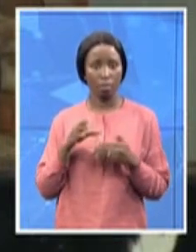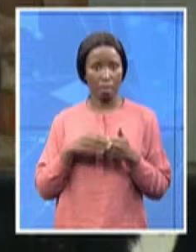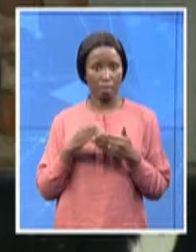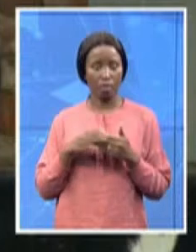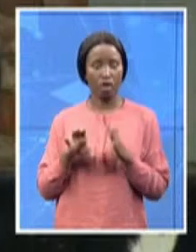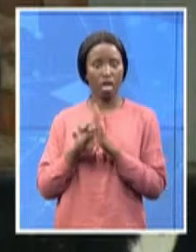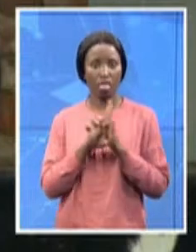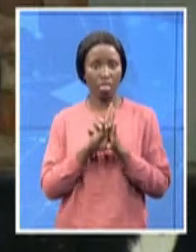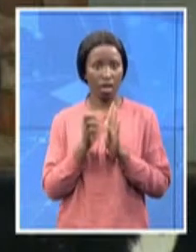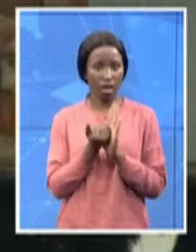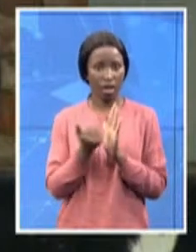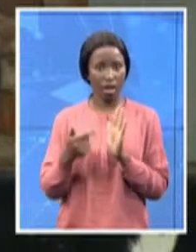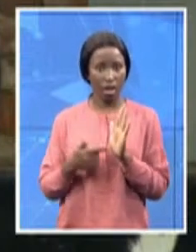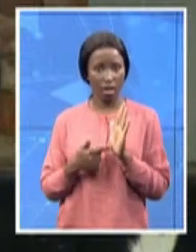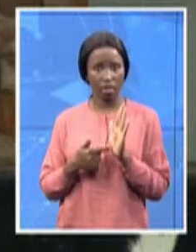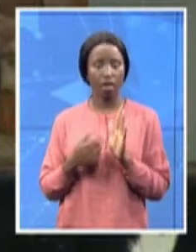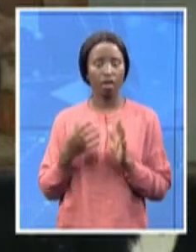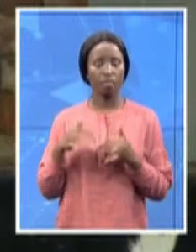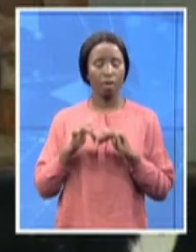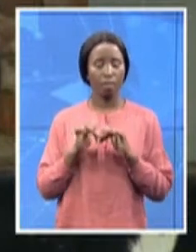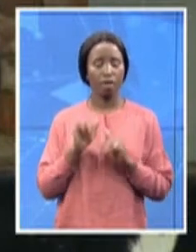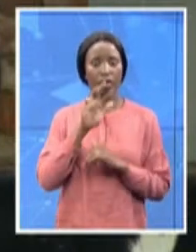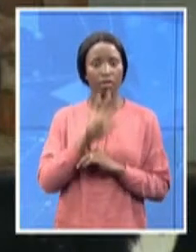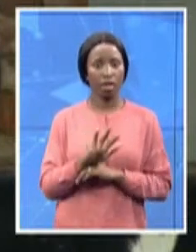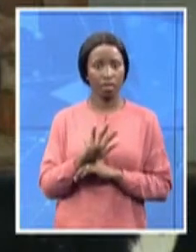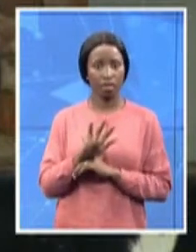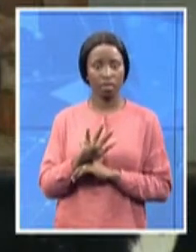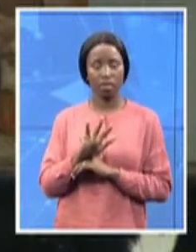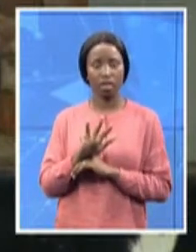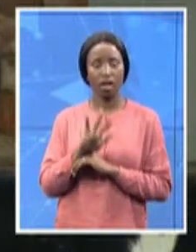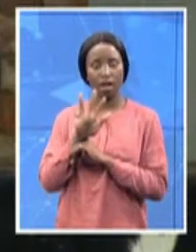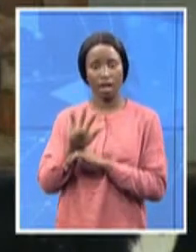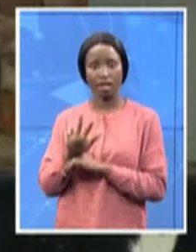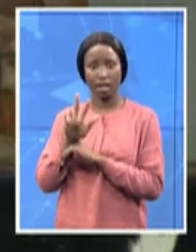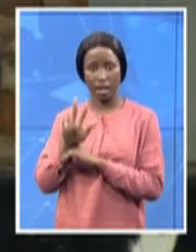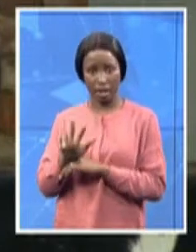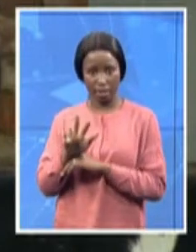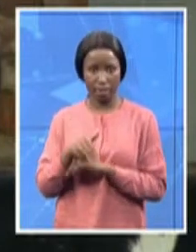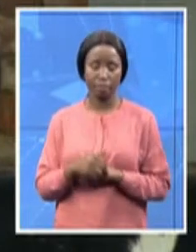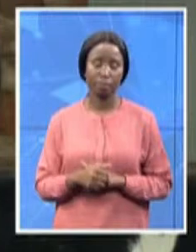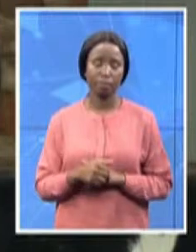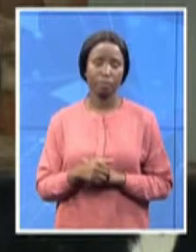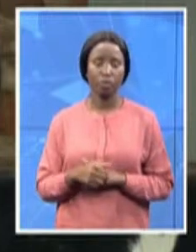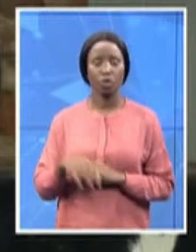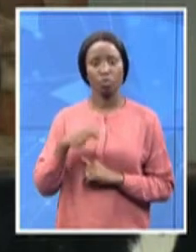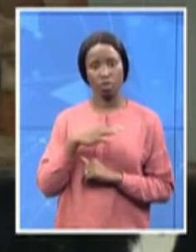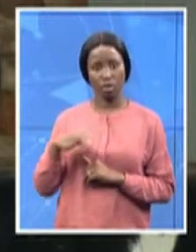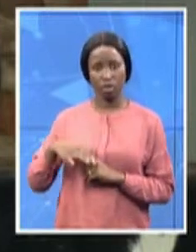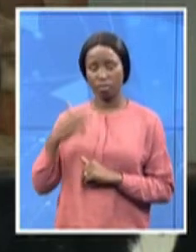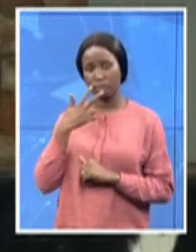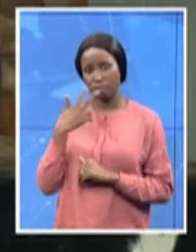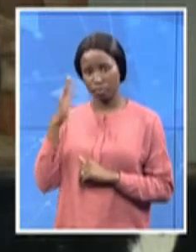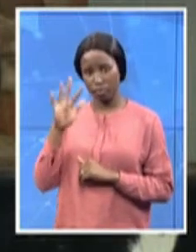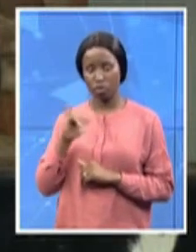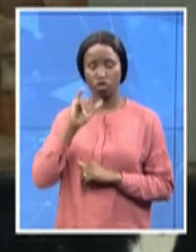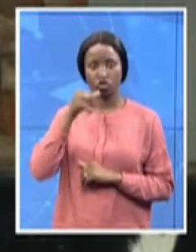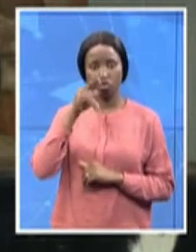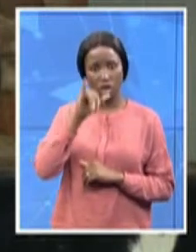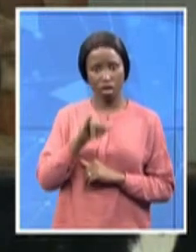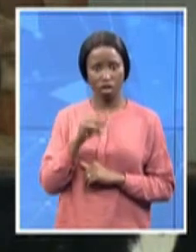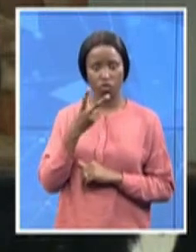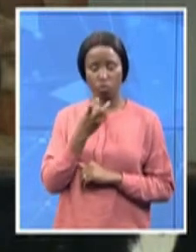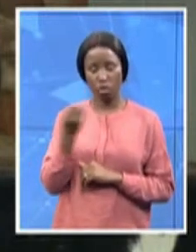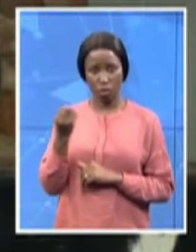1998. The President published this code in July 2000 after consulting